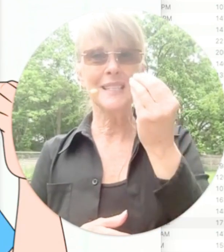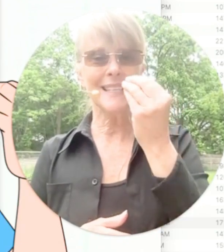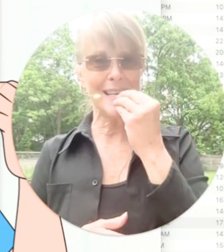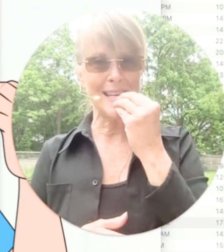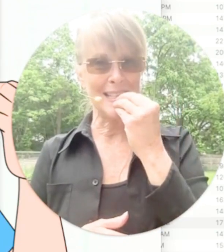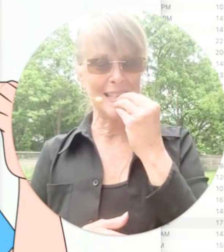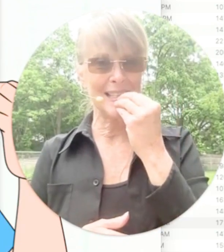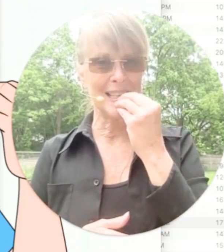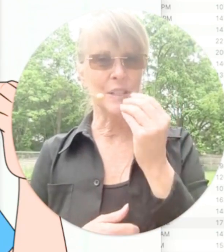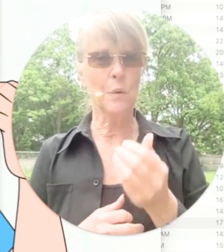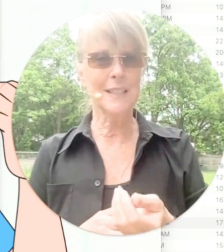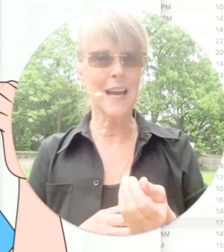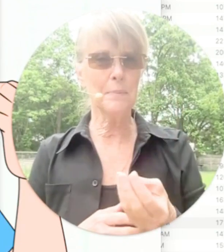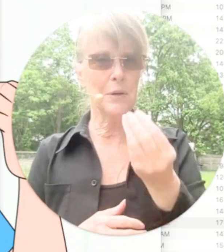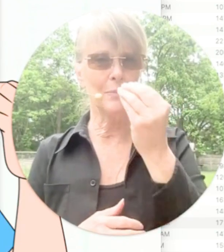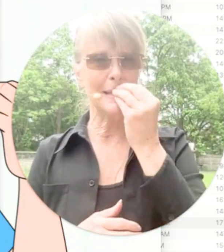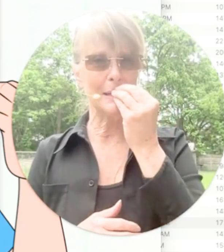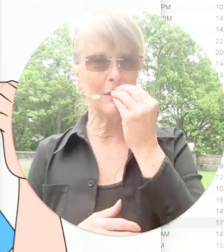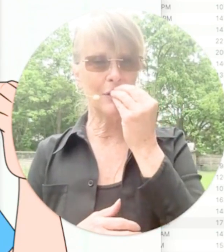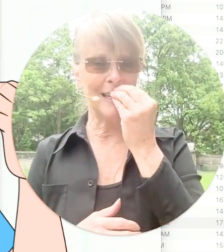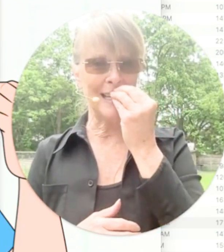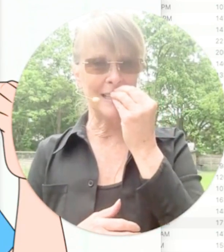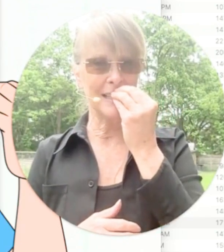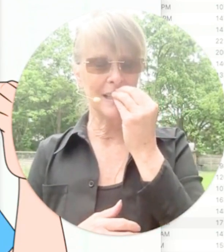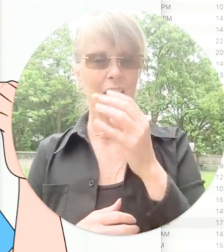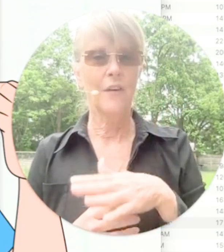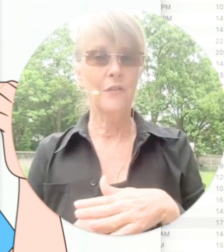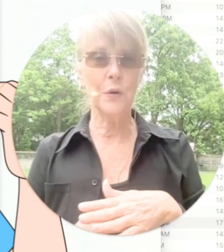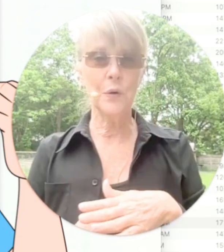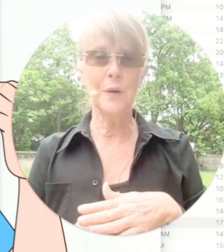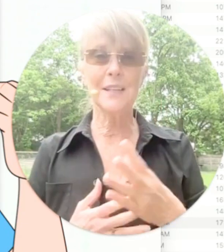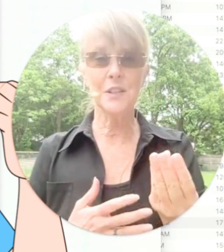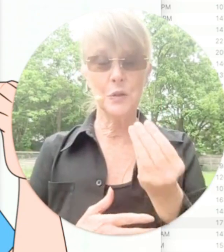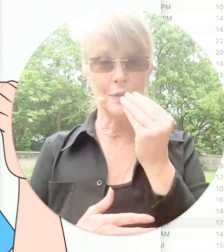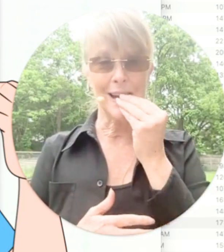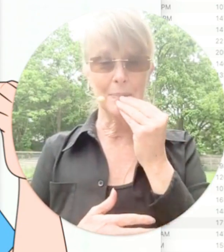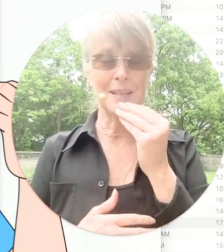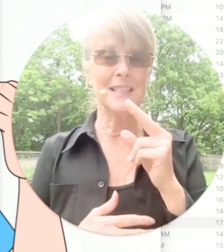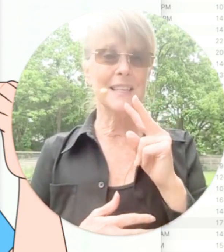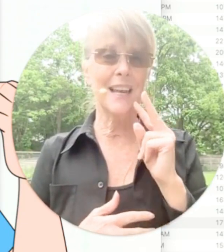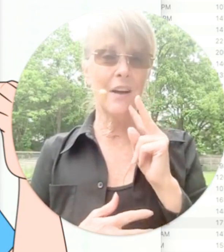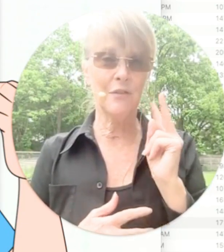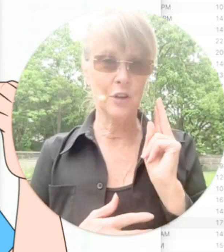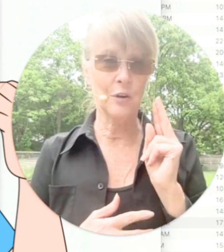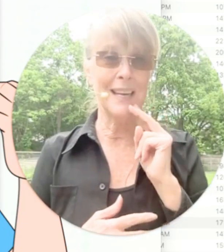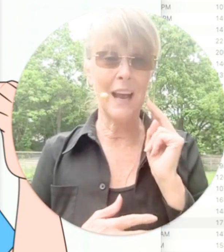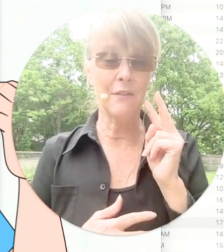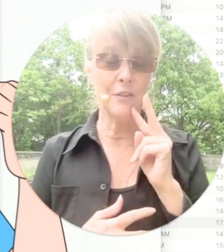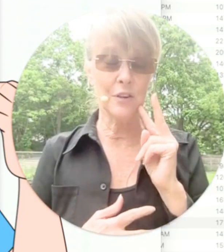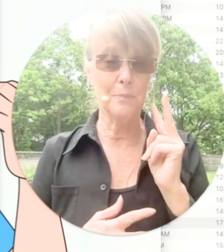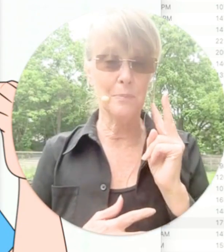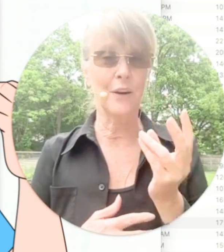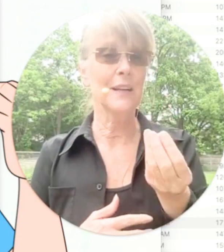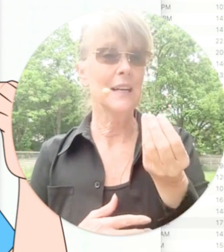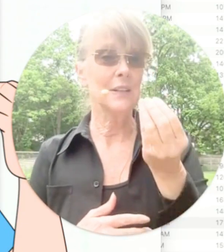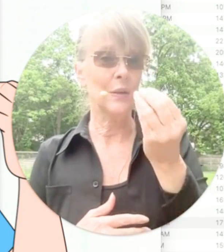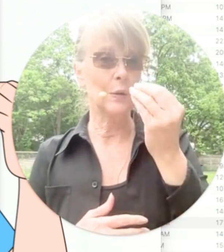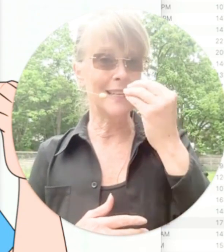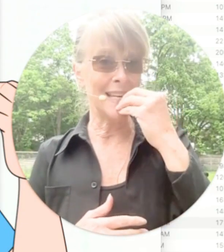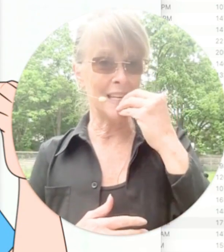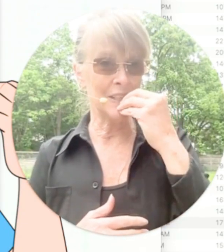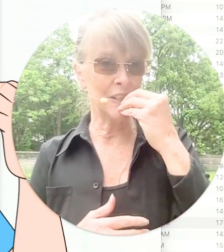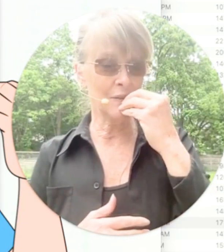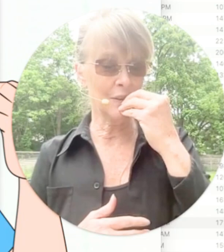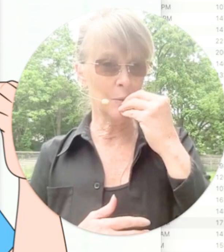This one's eat. It's a 1-time movement for eat. Food is a 2-time. This is a noun verb pair. So